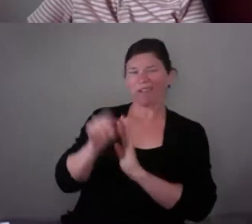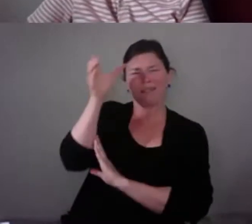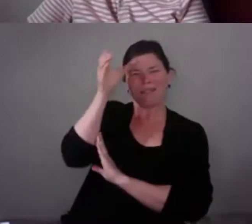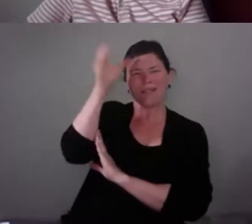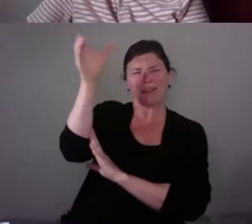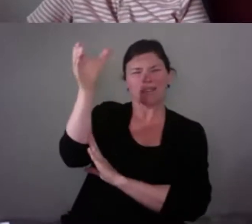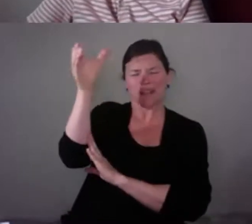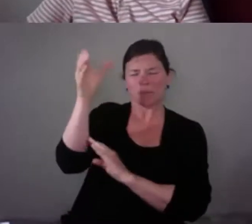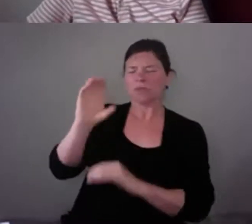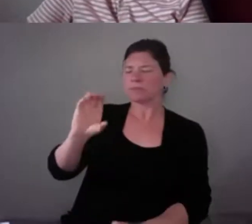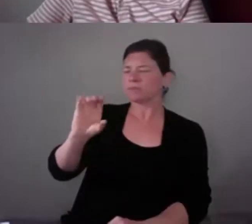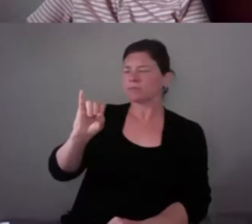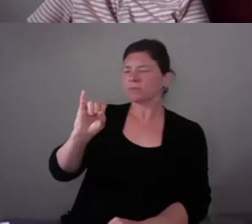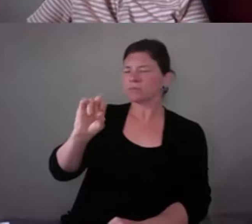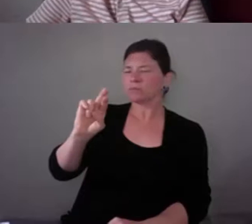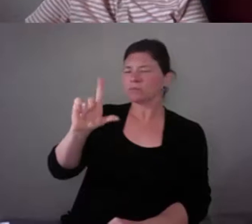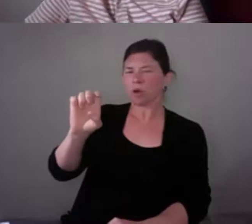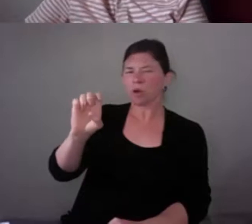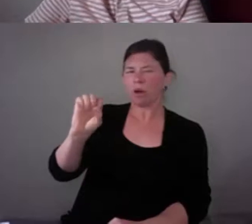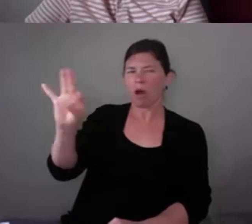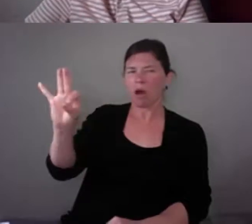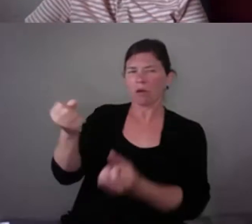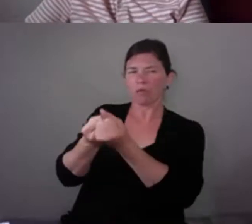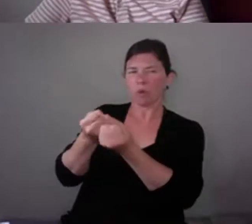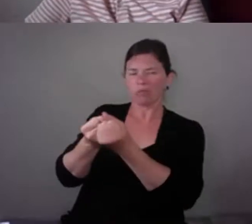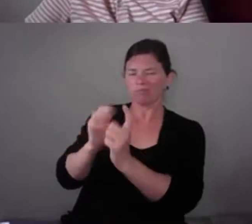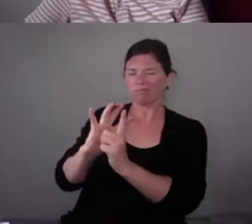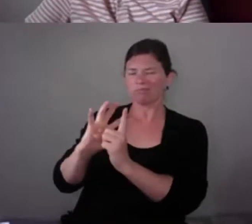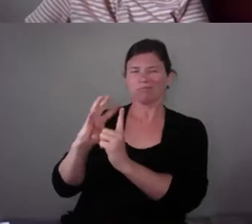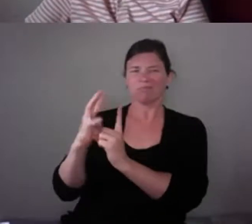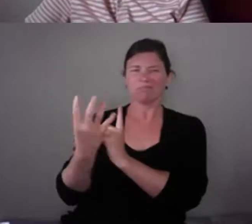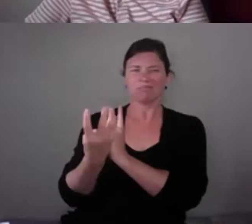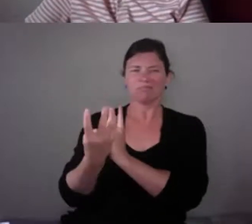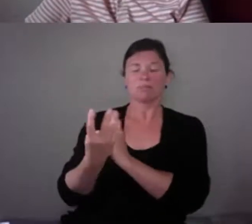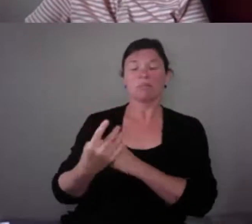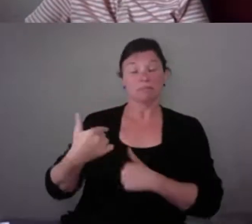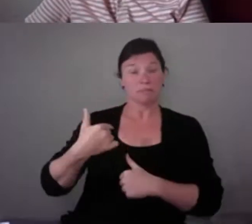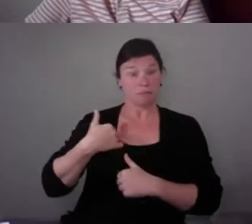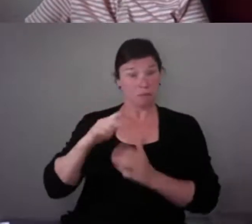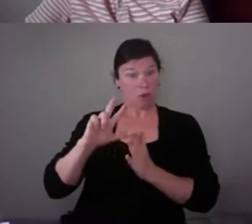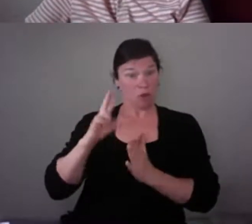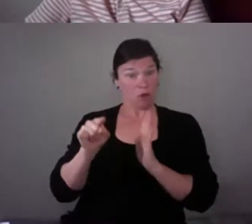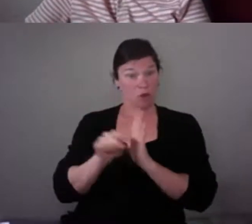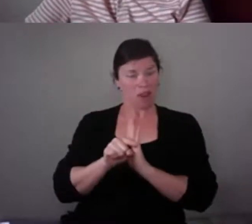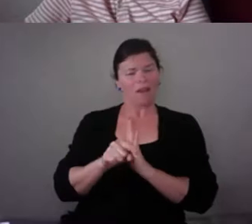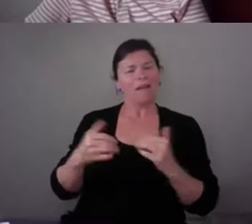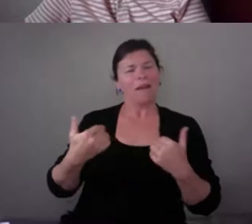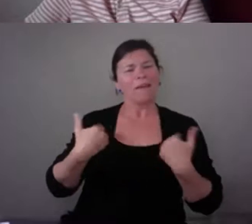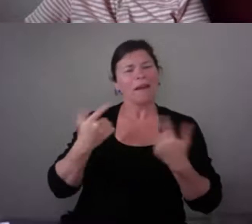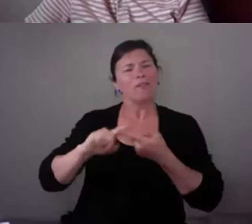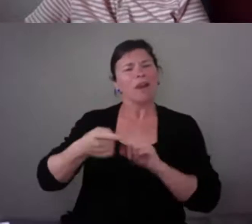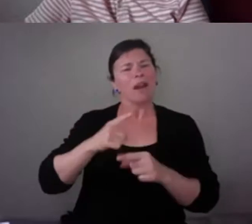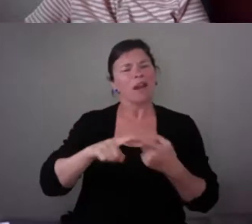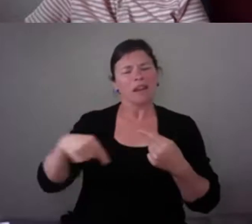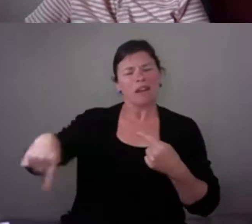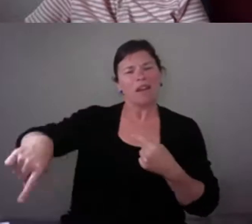It's a thing that in third grade I had friends that were younger and we would like had